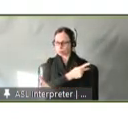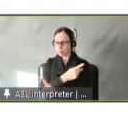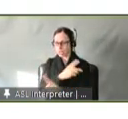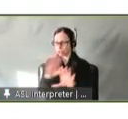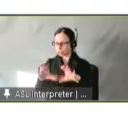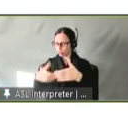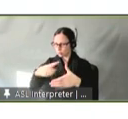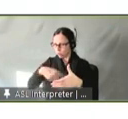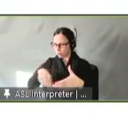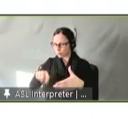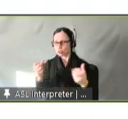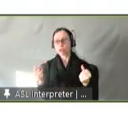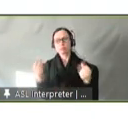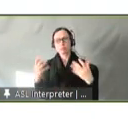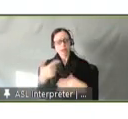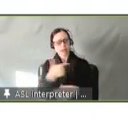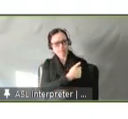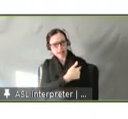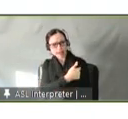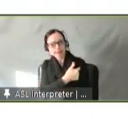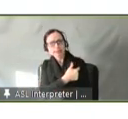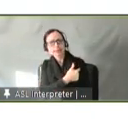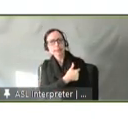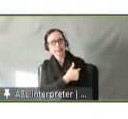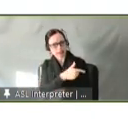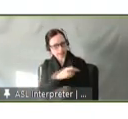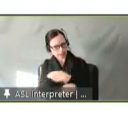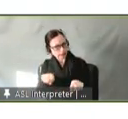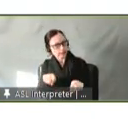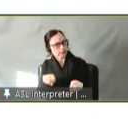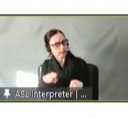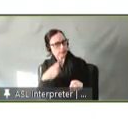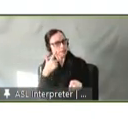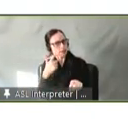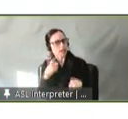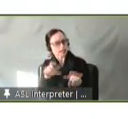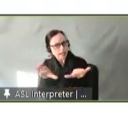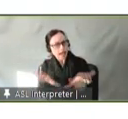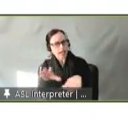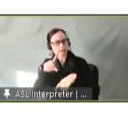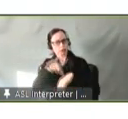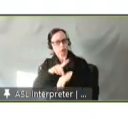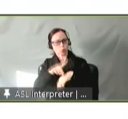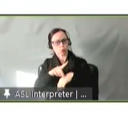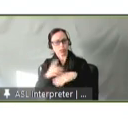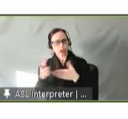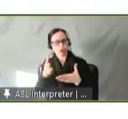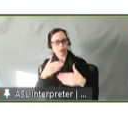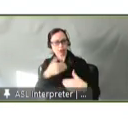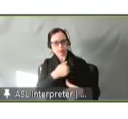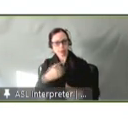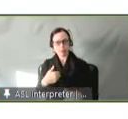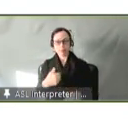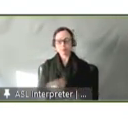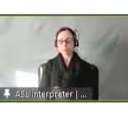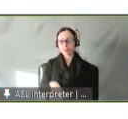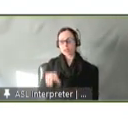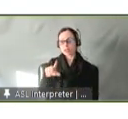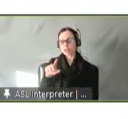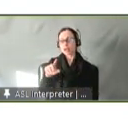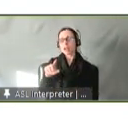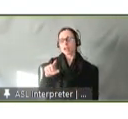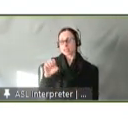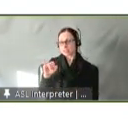of other vaccines as part of the requirement as being an active duty service member. Specifics about tick-borne encephalitis,